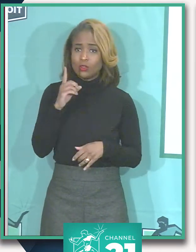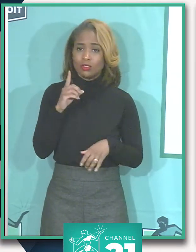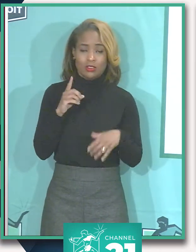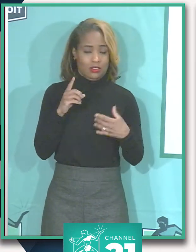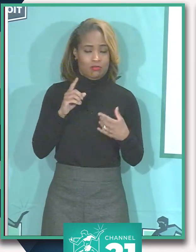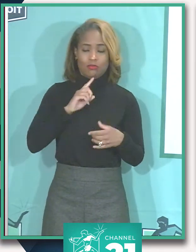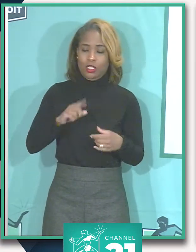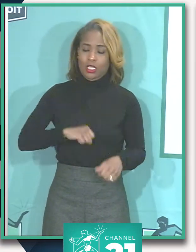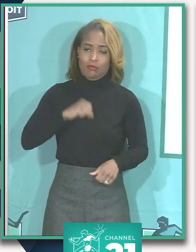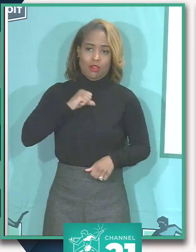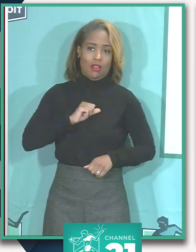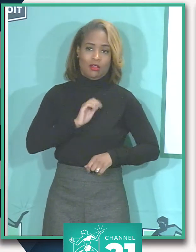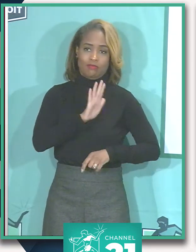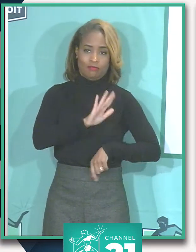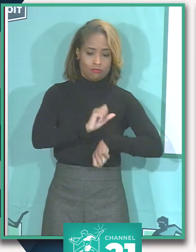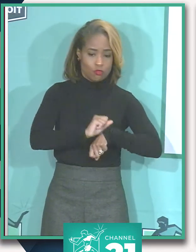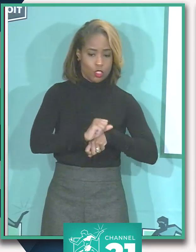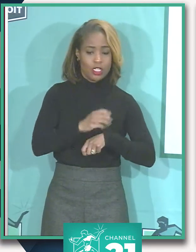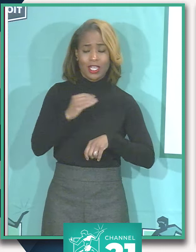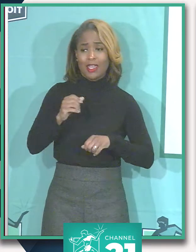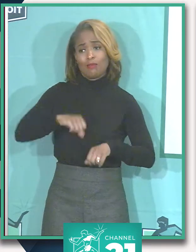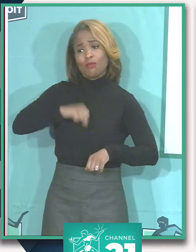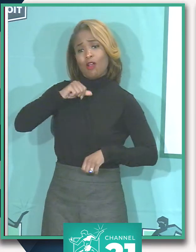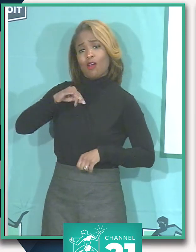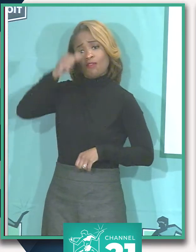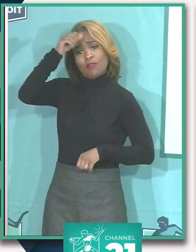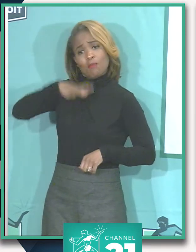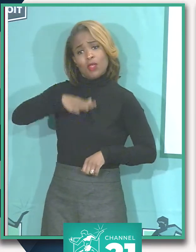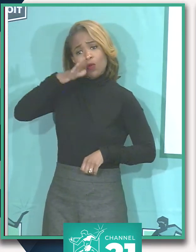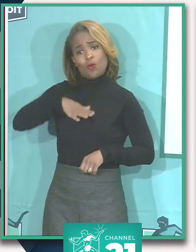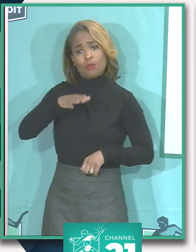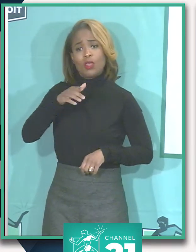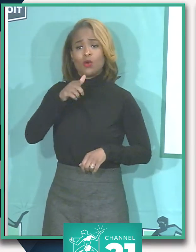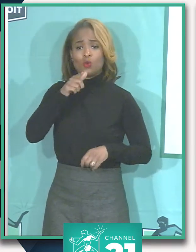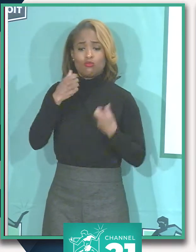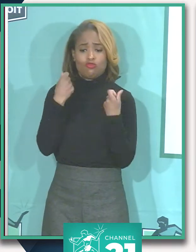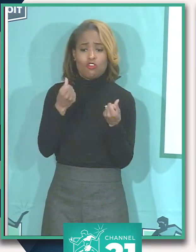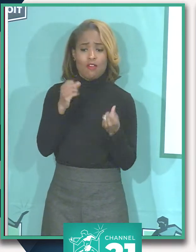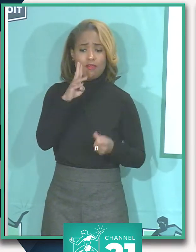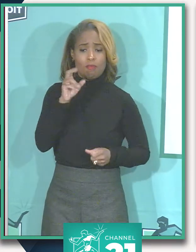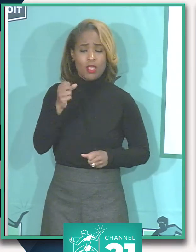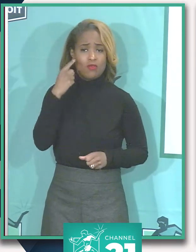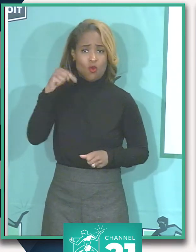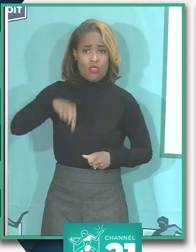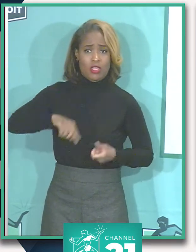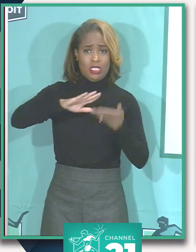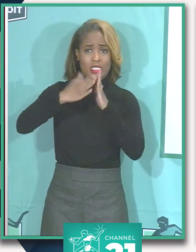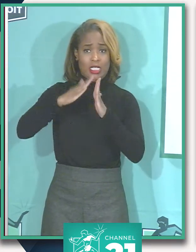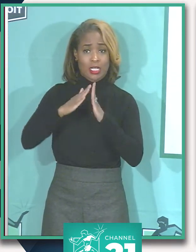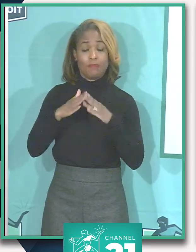proud of the men and women of the city of Detroit. With that, we'll take any questions.